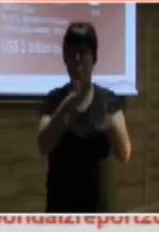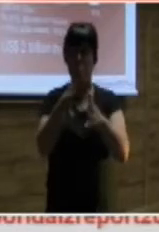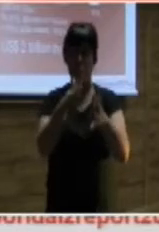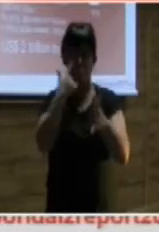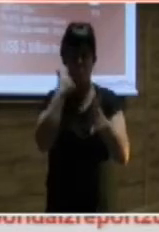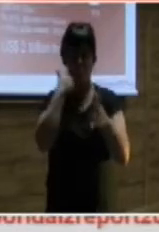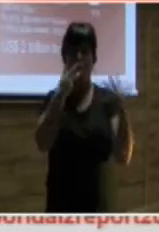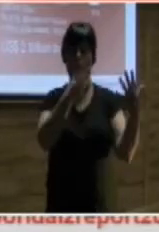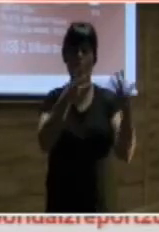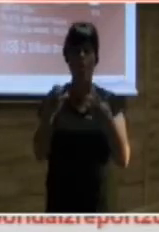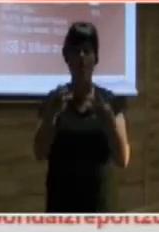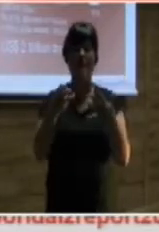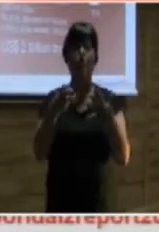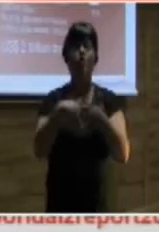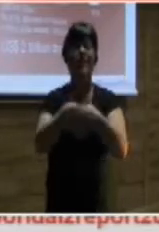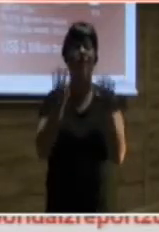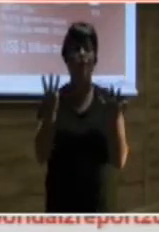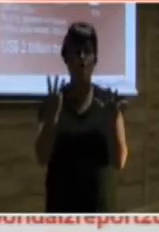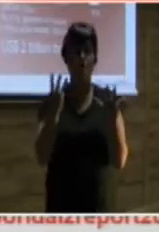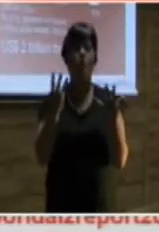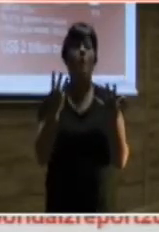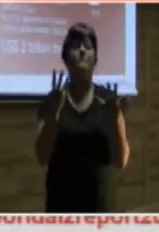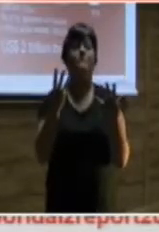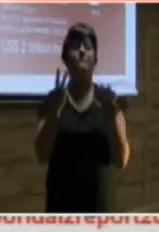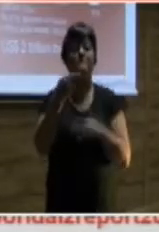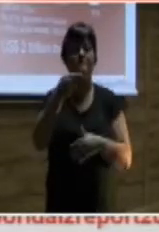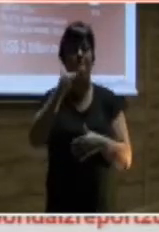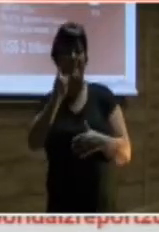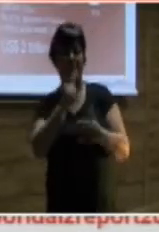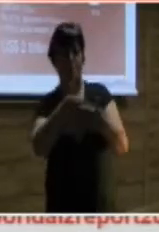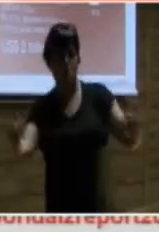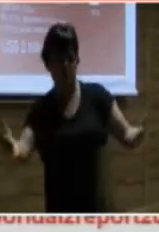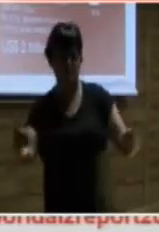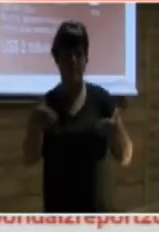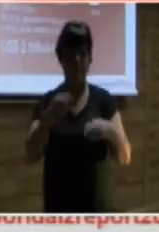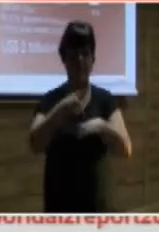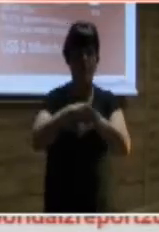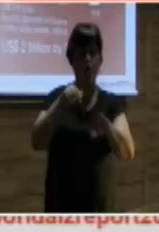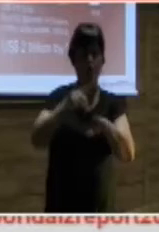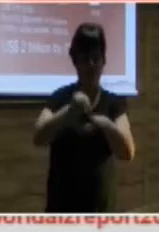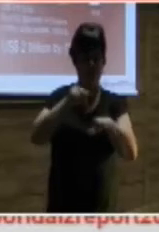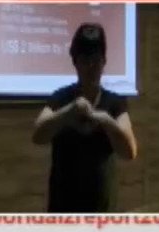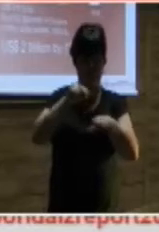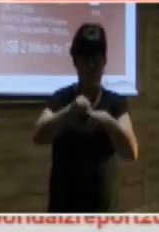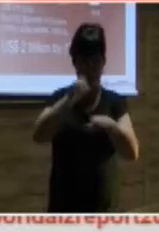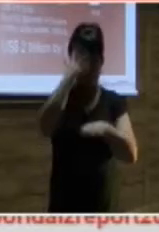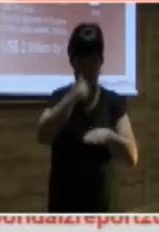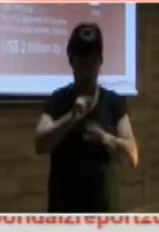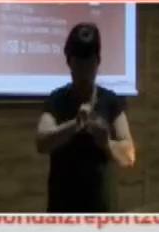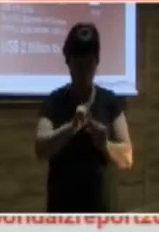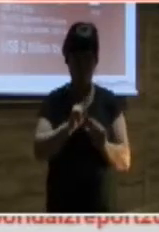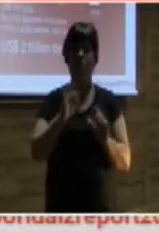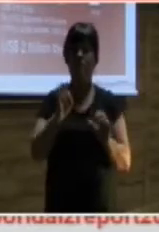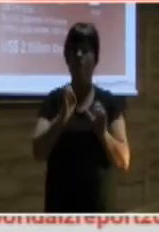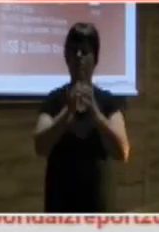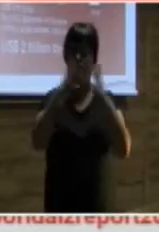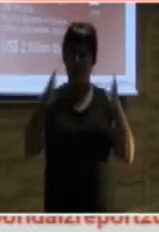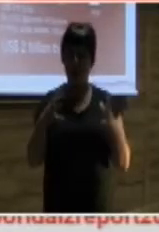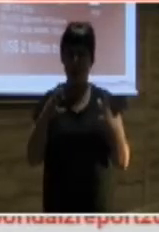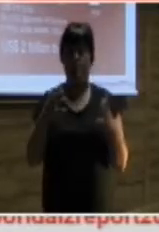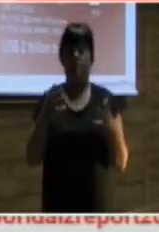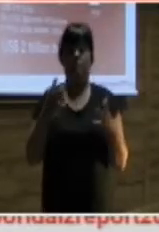will increase in 2018 to $1 trillion US. Now, and by 2030 it will be $2